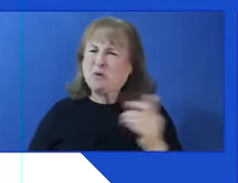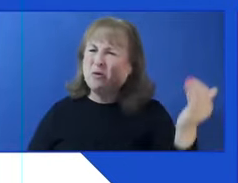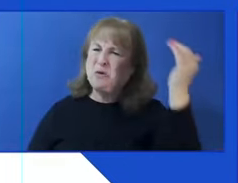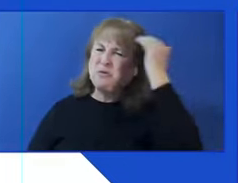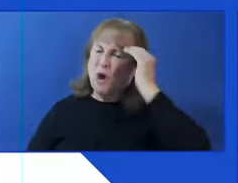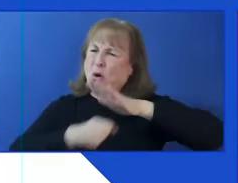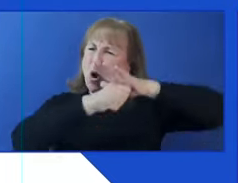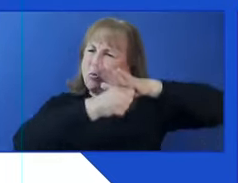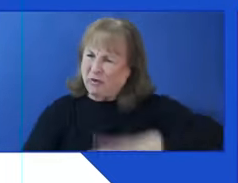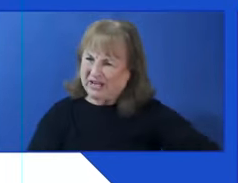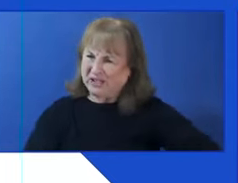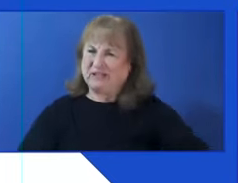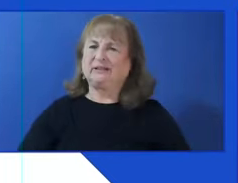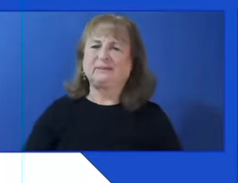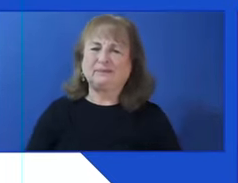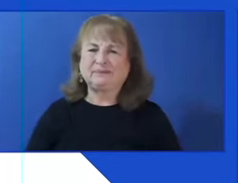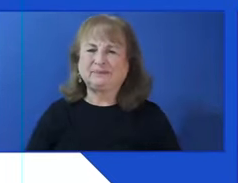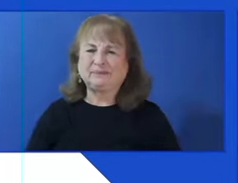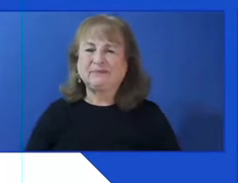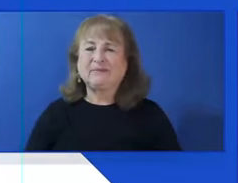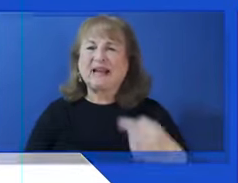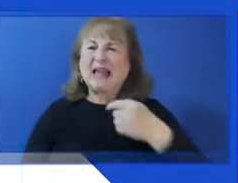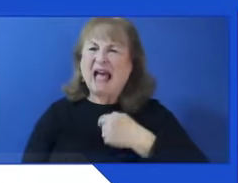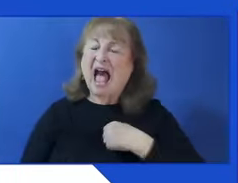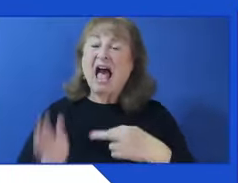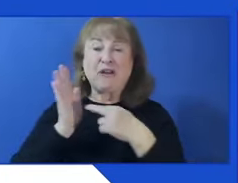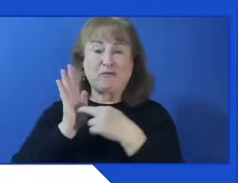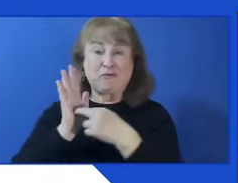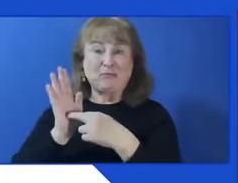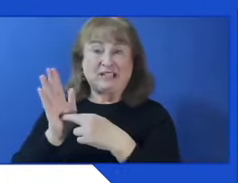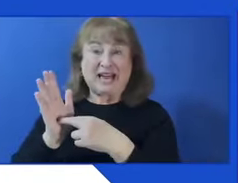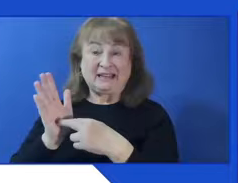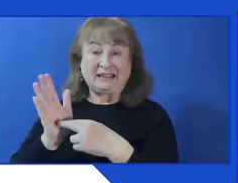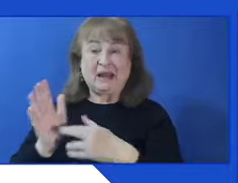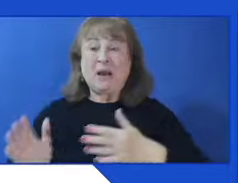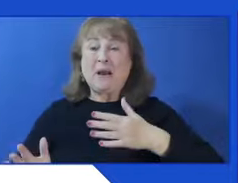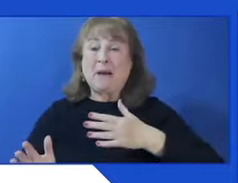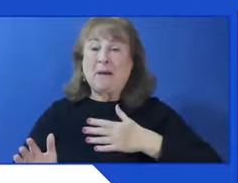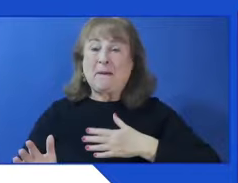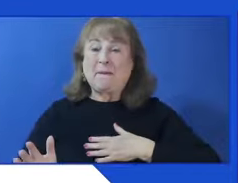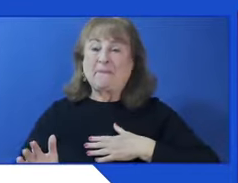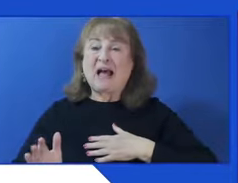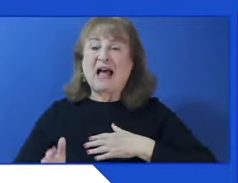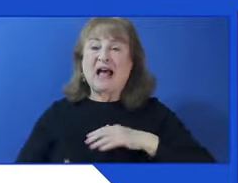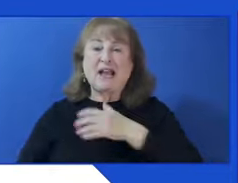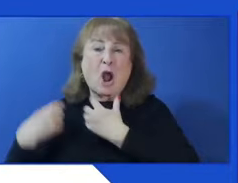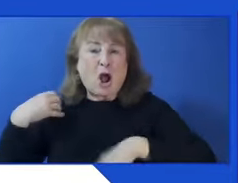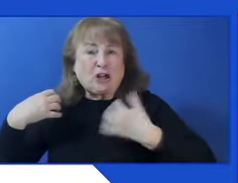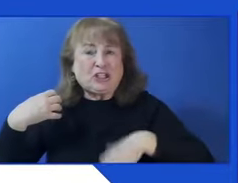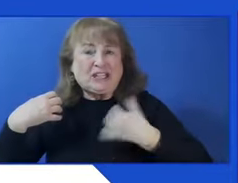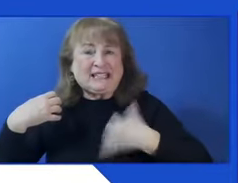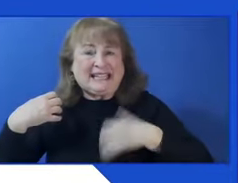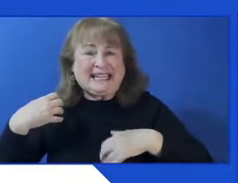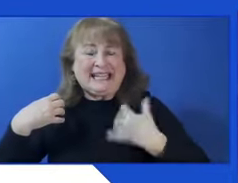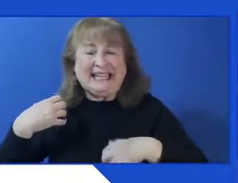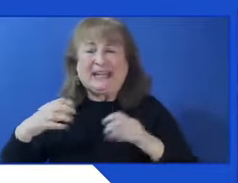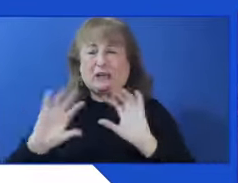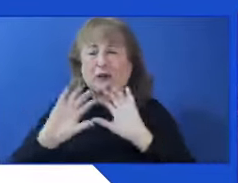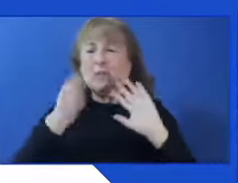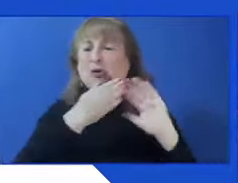oppression. I represent my Argentinian community,